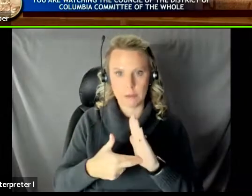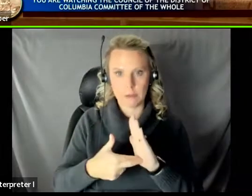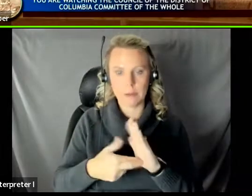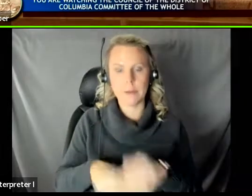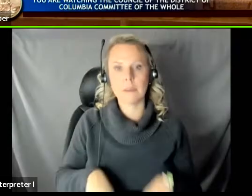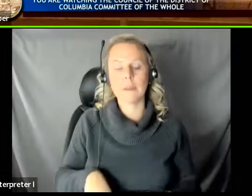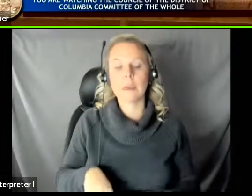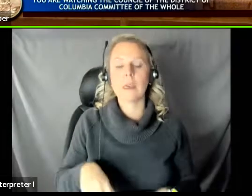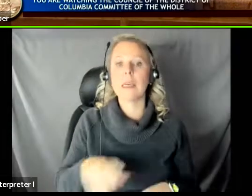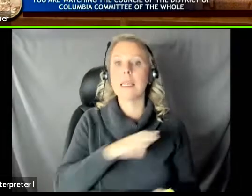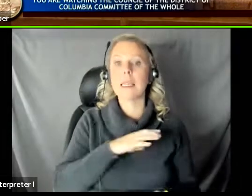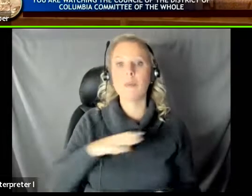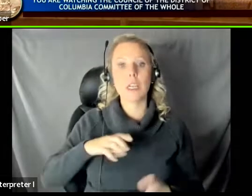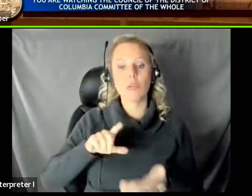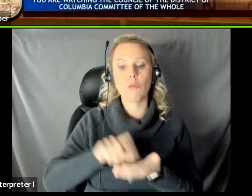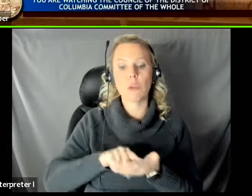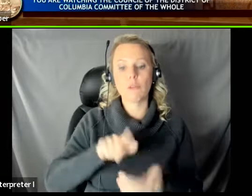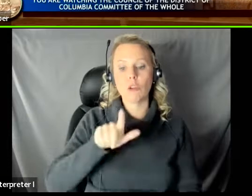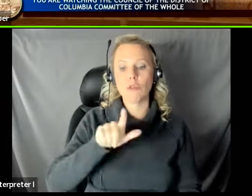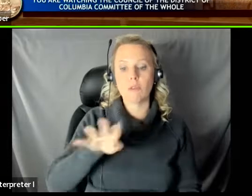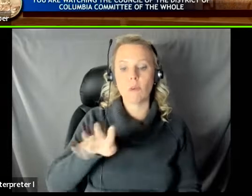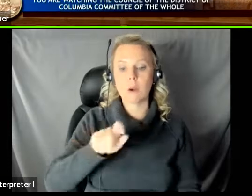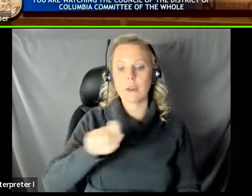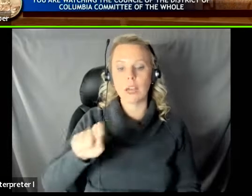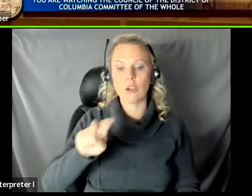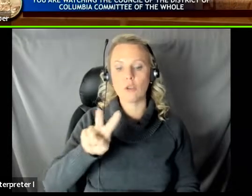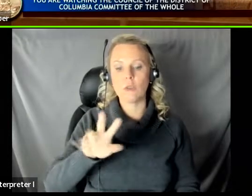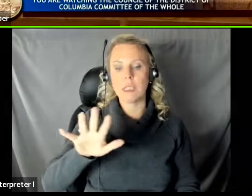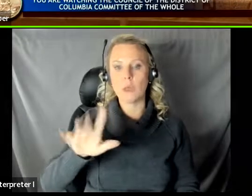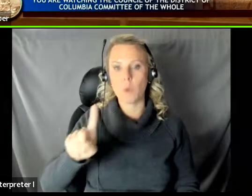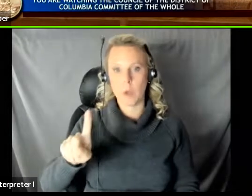print for Bill 24-251